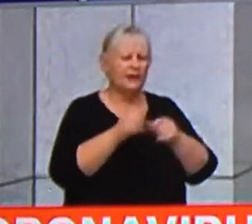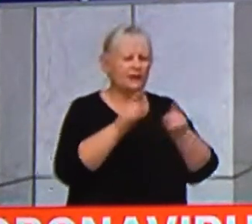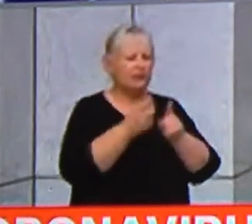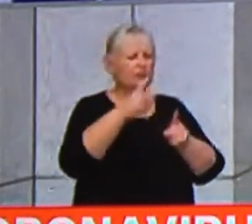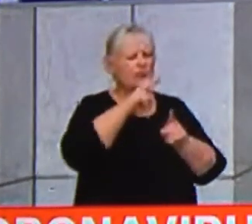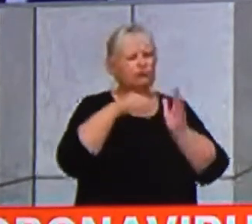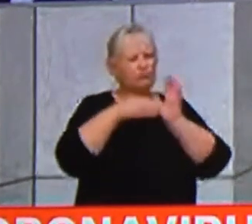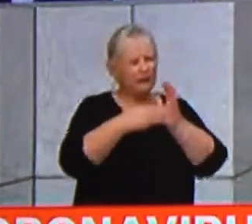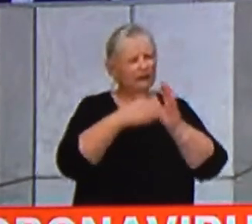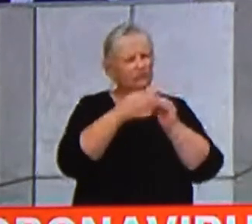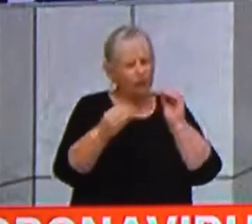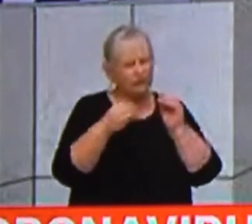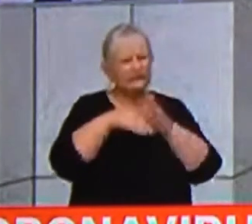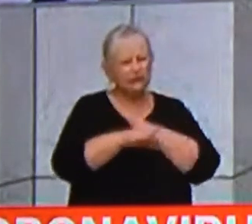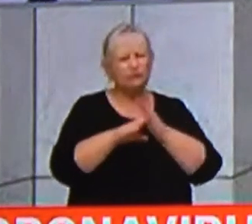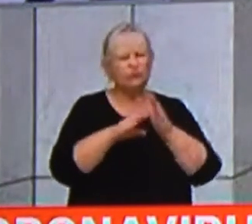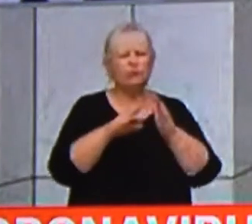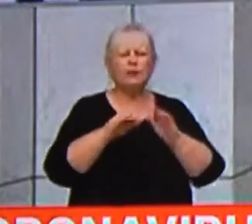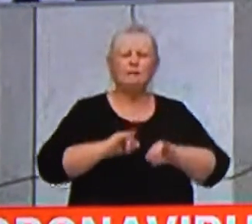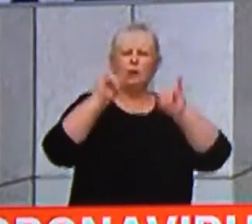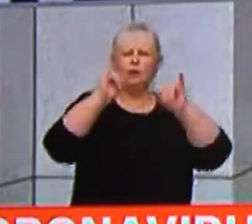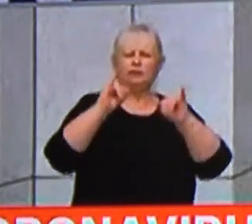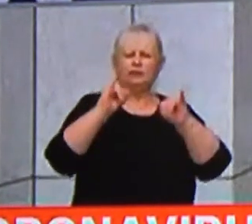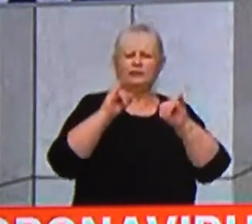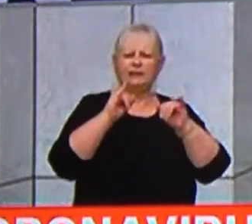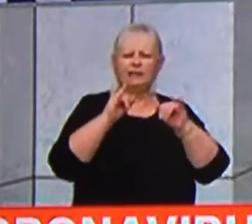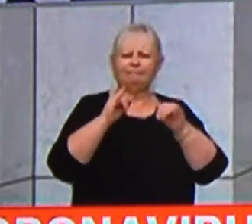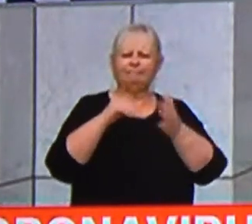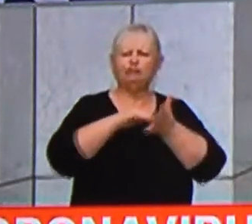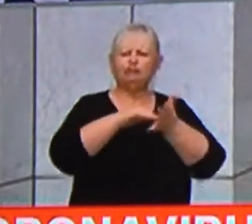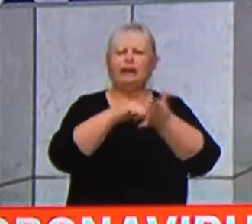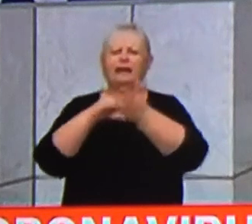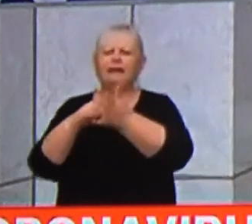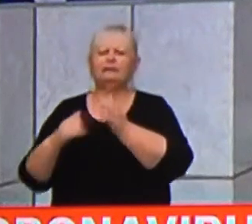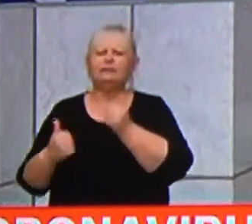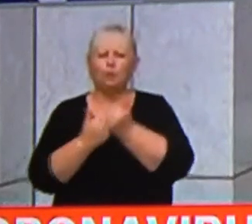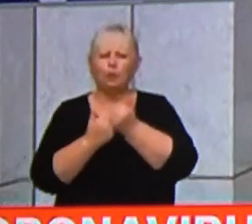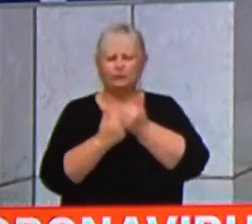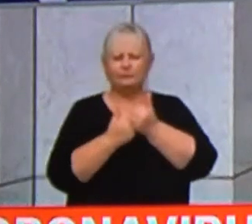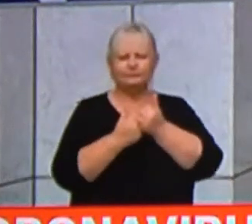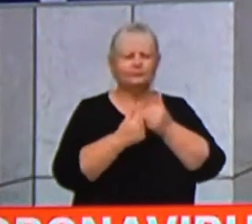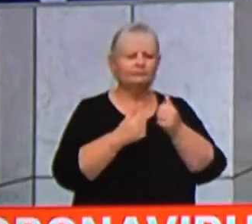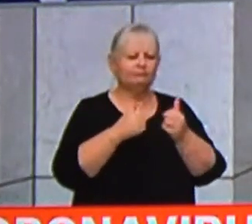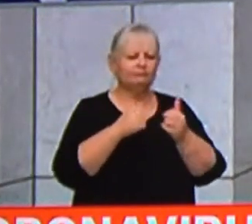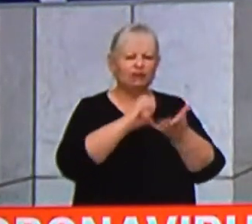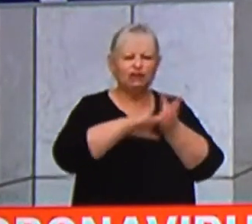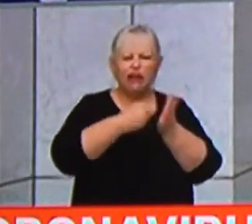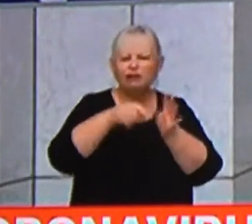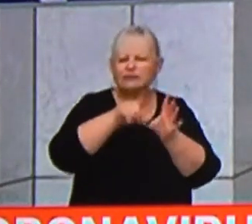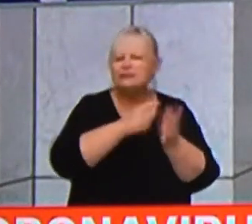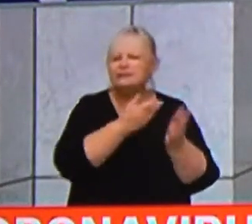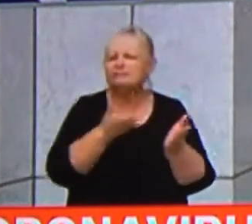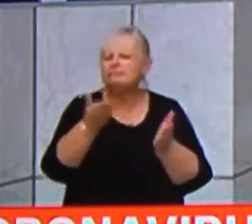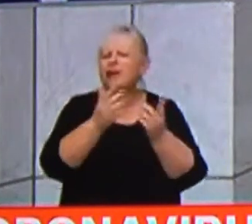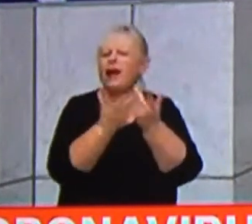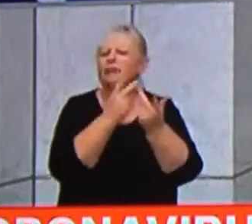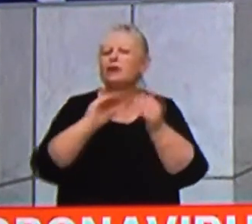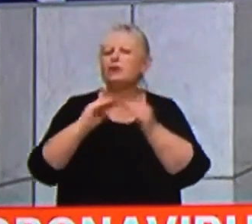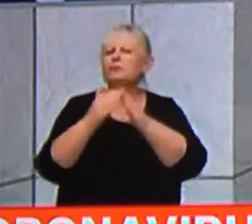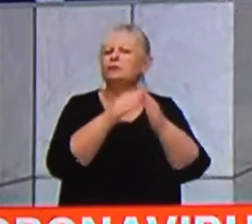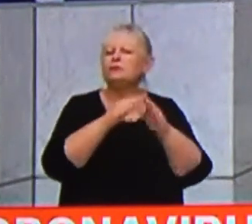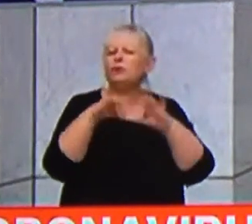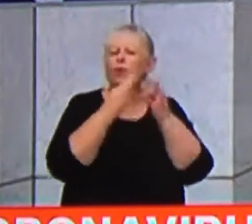oz.gov.au/WhatsApp, you will get access to a new messaging service which enables us to talk to more and more Australians, to provide direct information